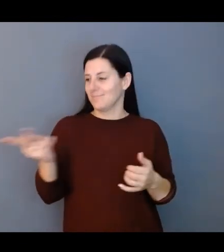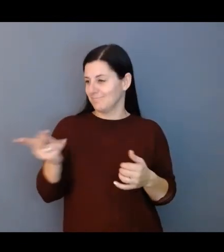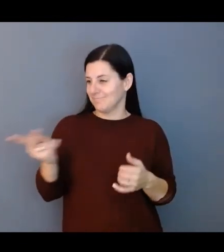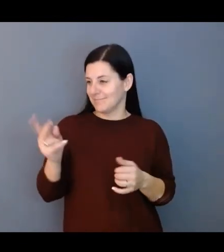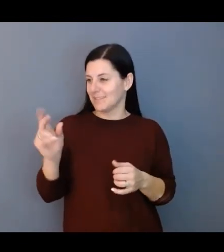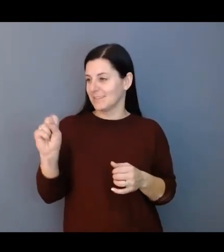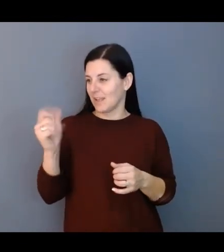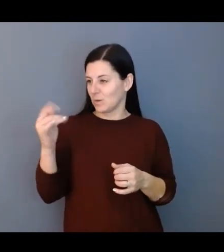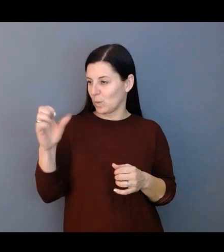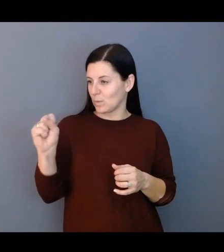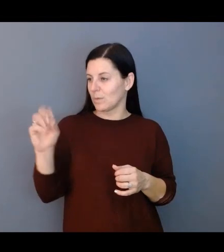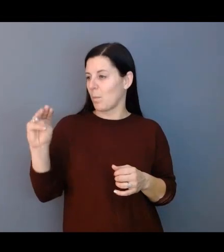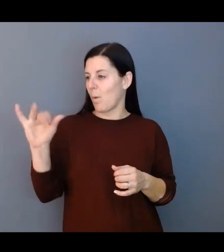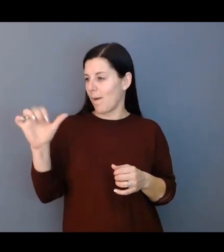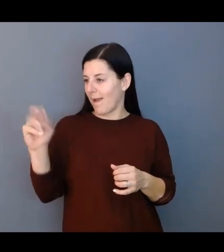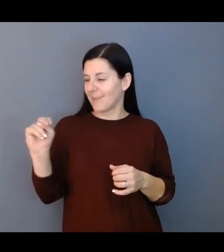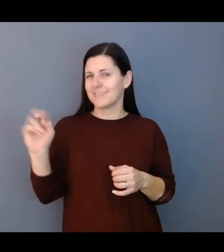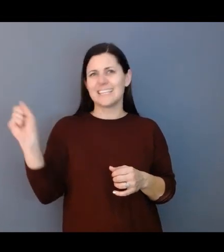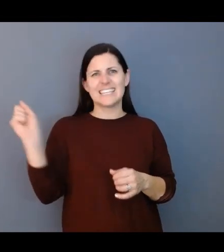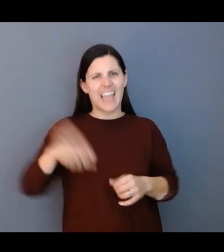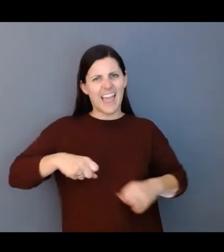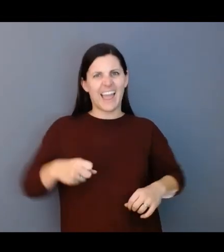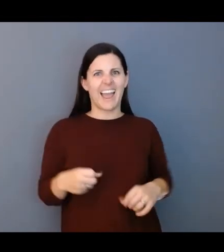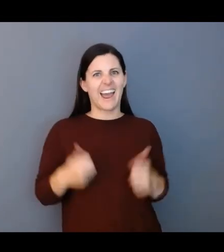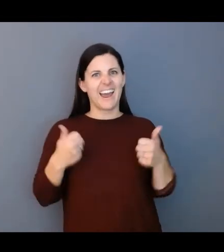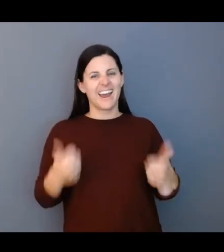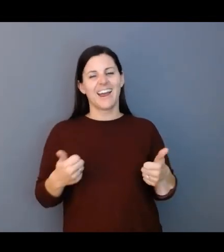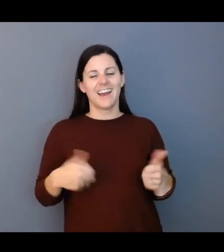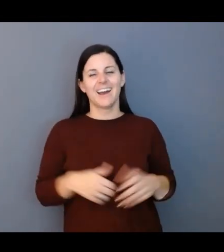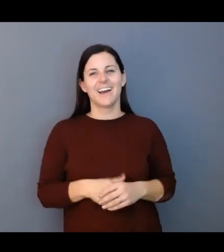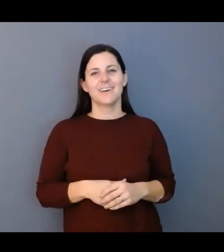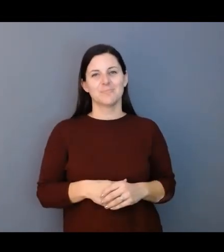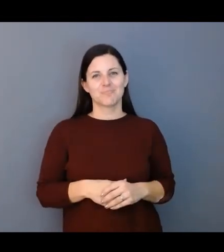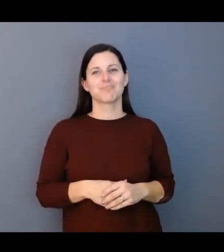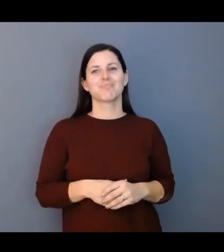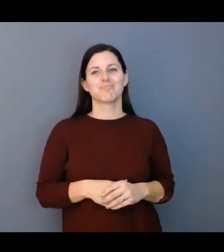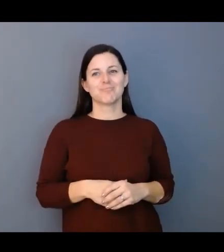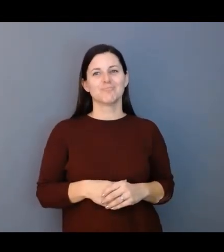here, Santosh, Mohan. Yeah. So